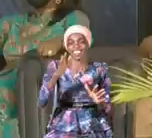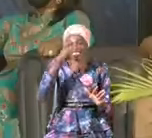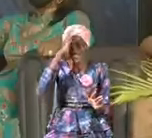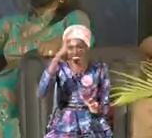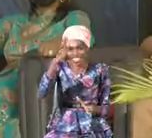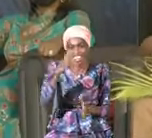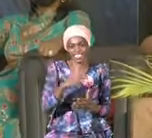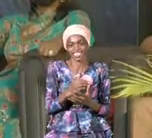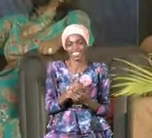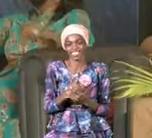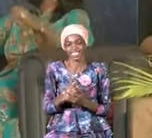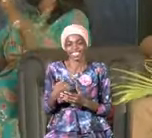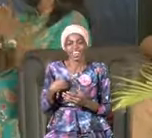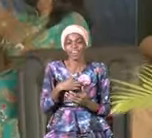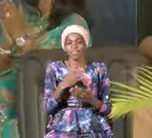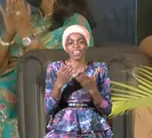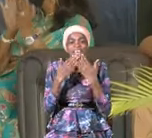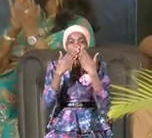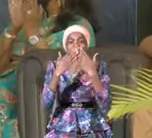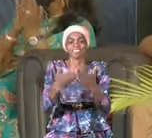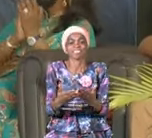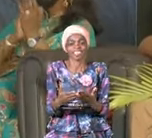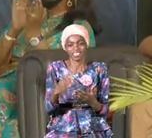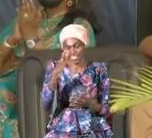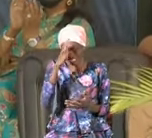we are very grateful.